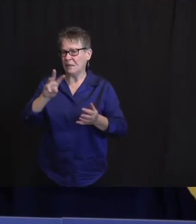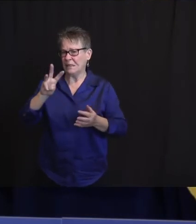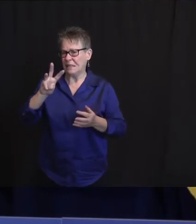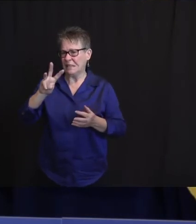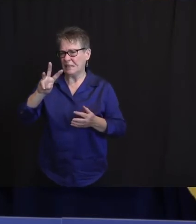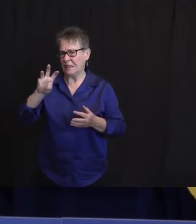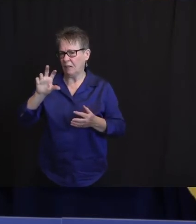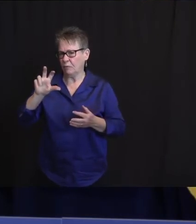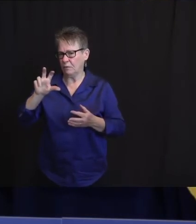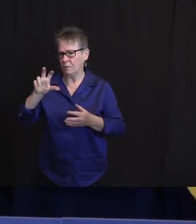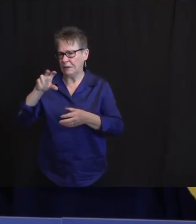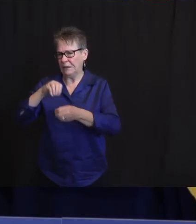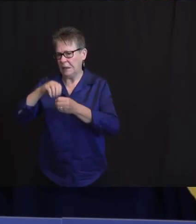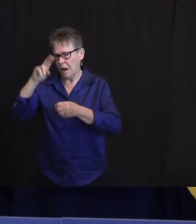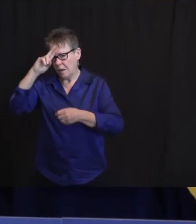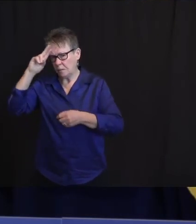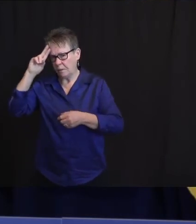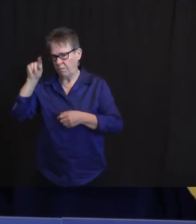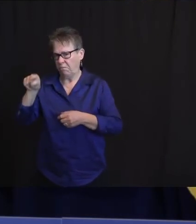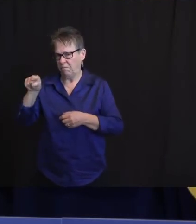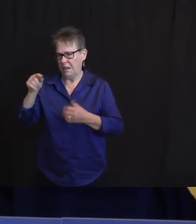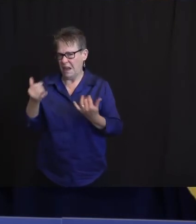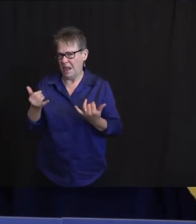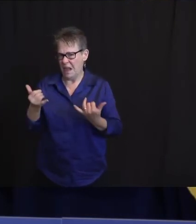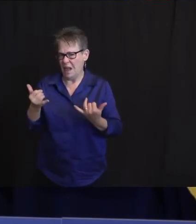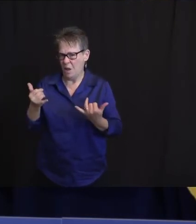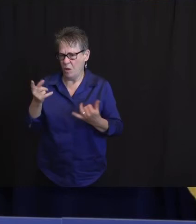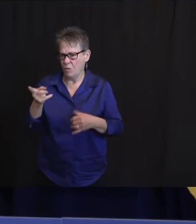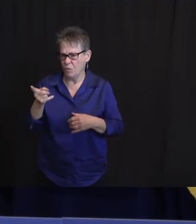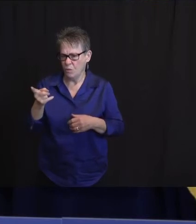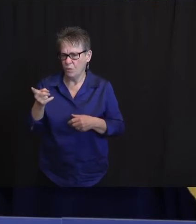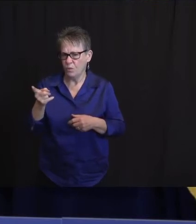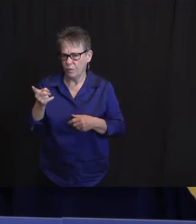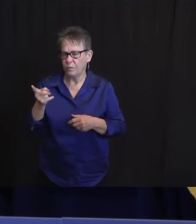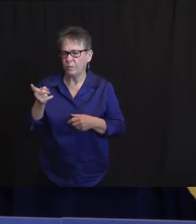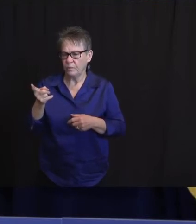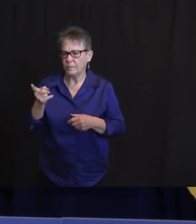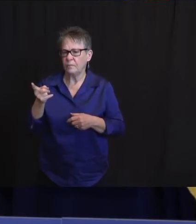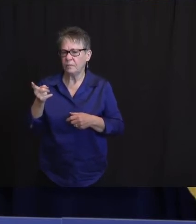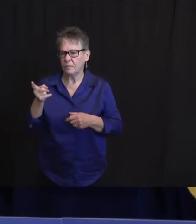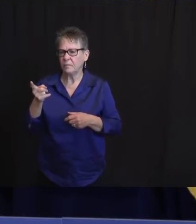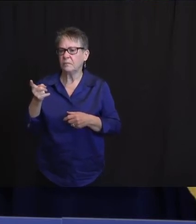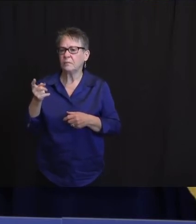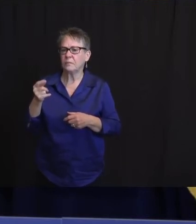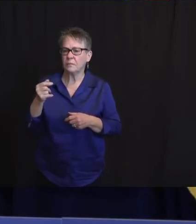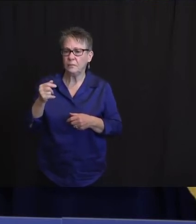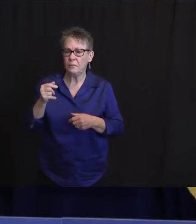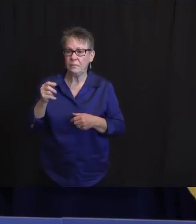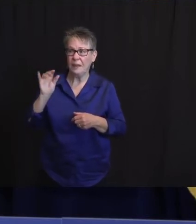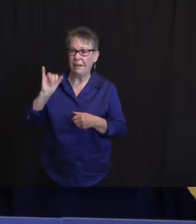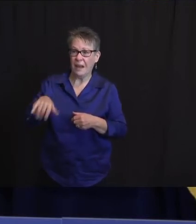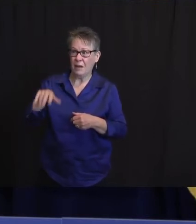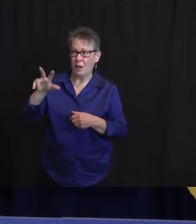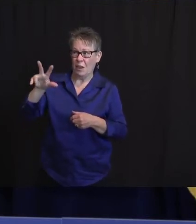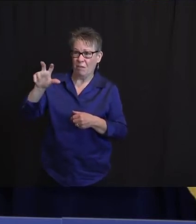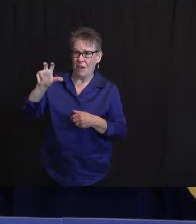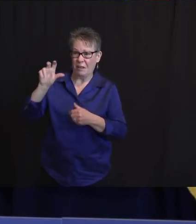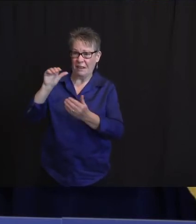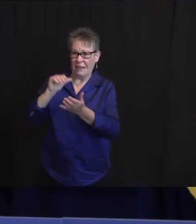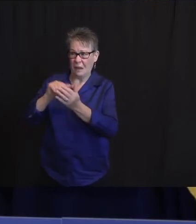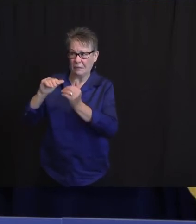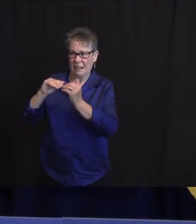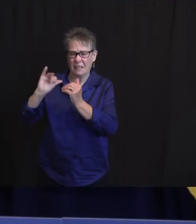of COVID-19 patients and patients under investigation last evening. That number has stayed fairly